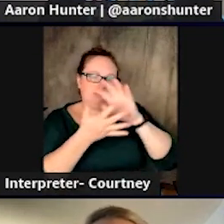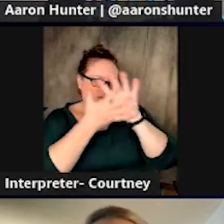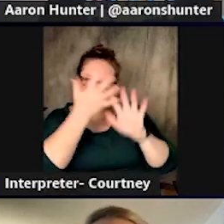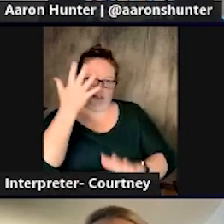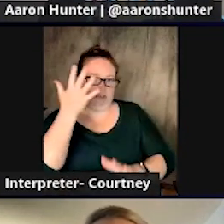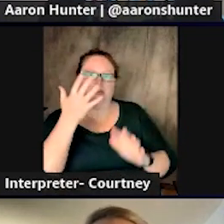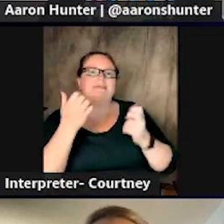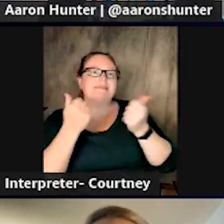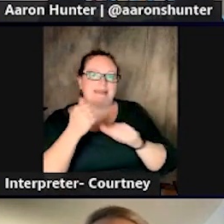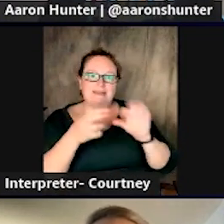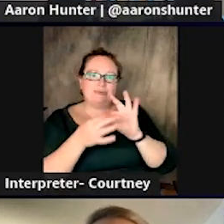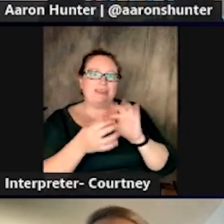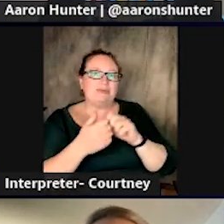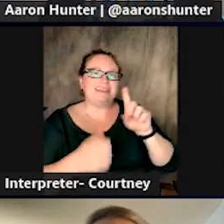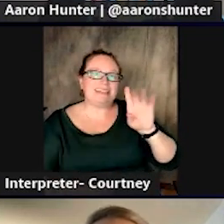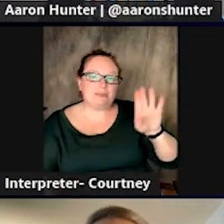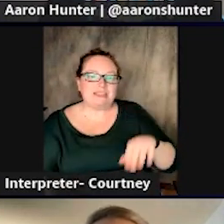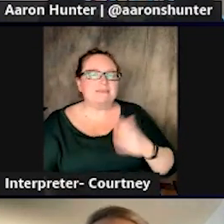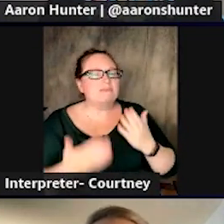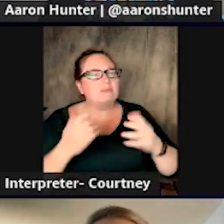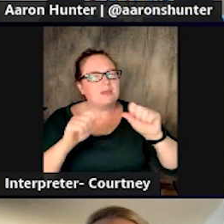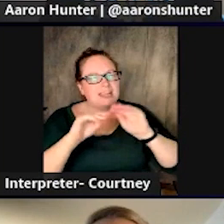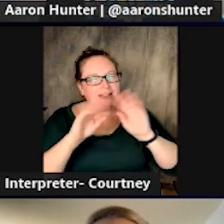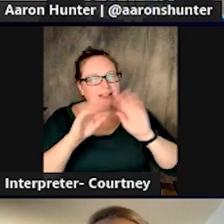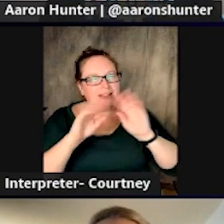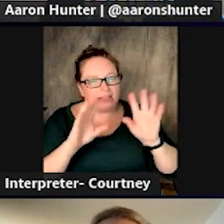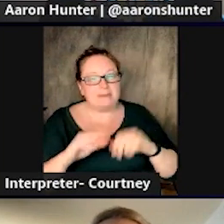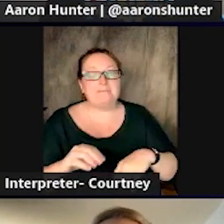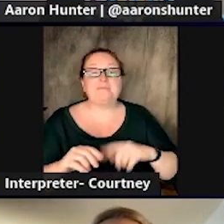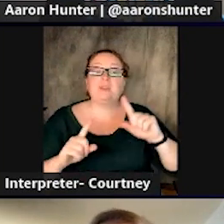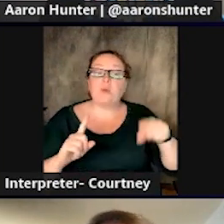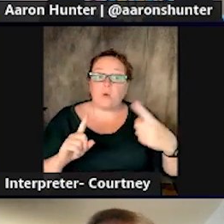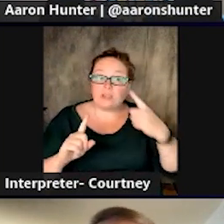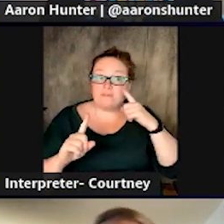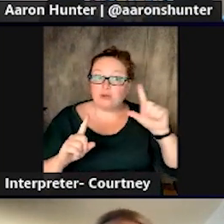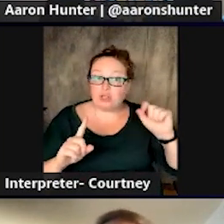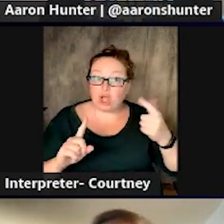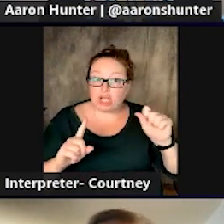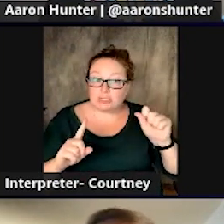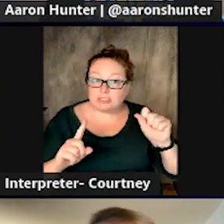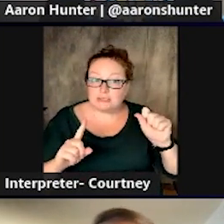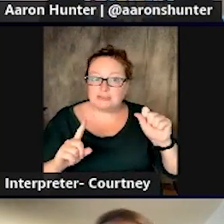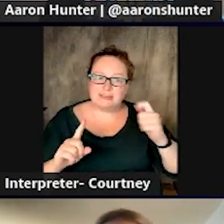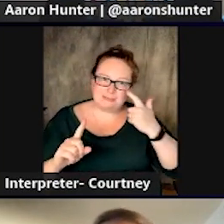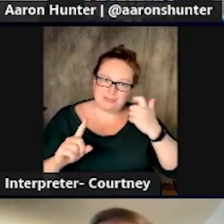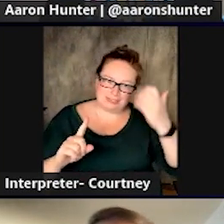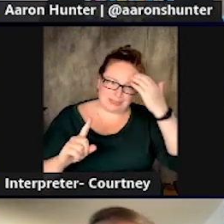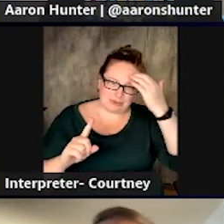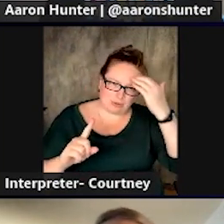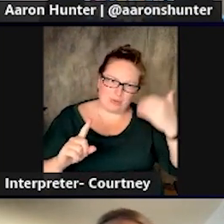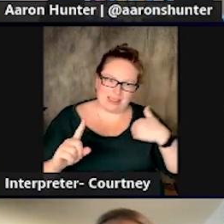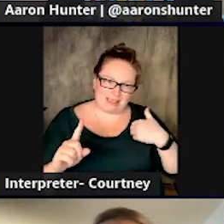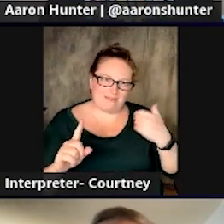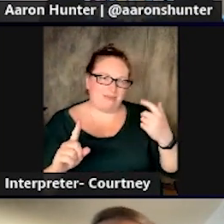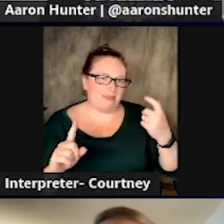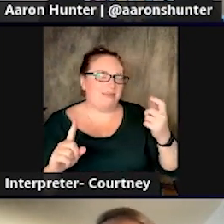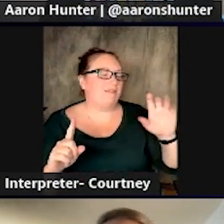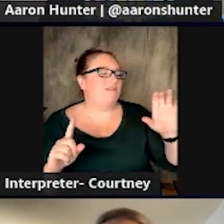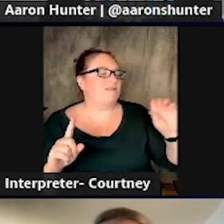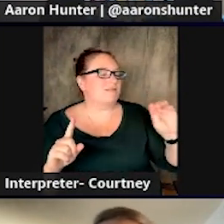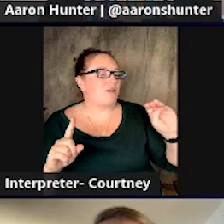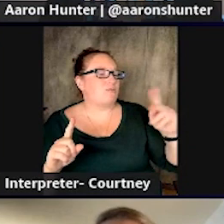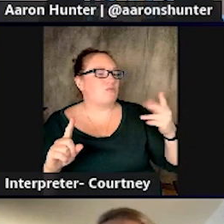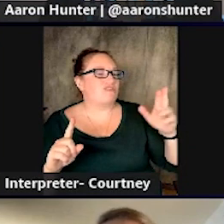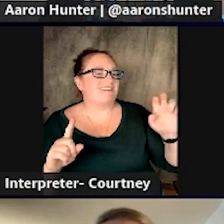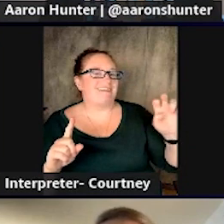database. And so maybe we can just clarify like, okay, this is only for logs. Because I know we've got Comprehend and people are a lot of doing